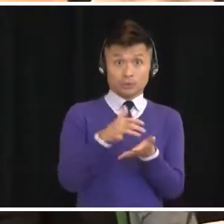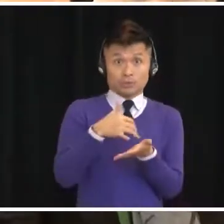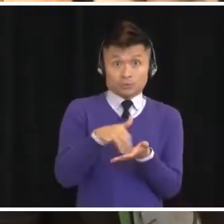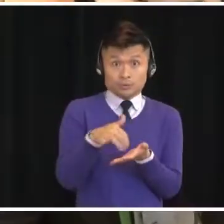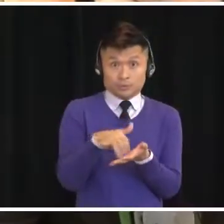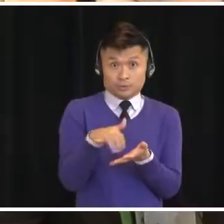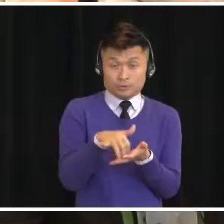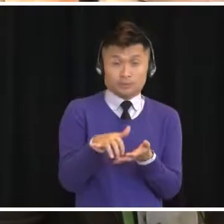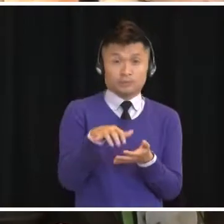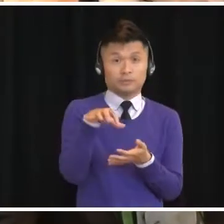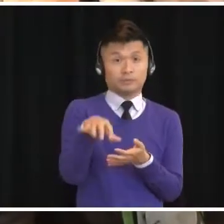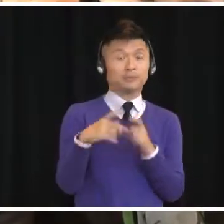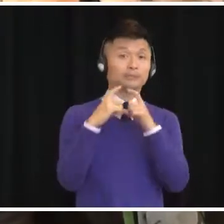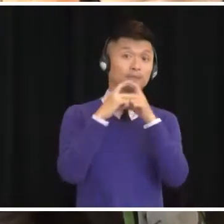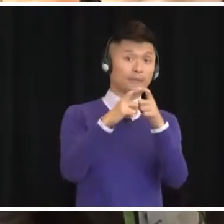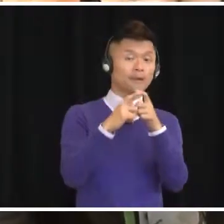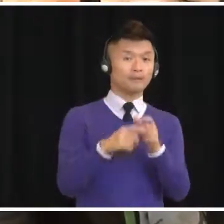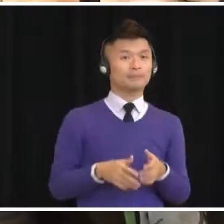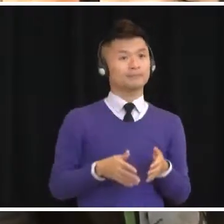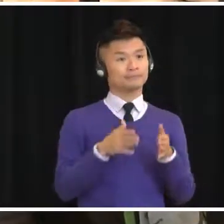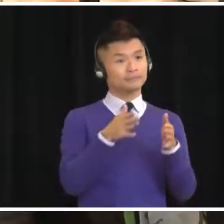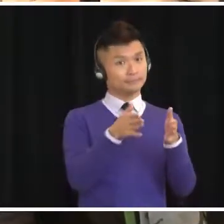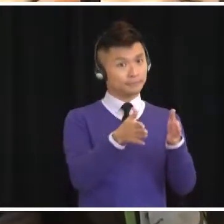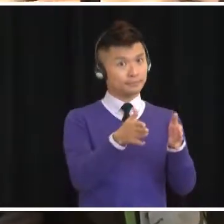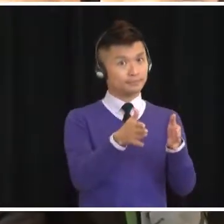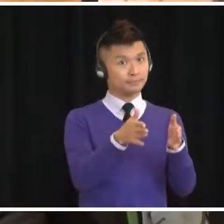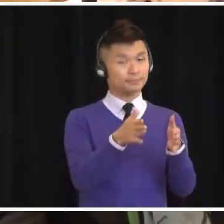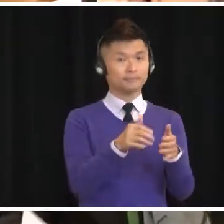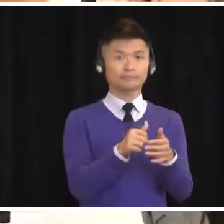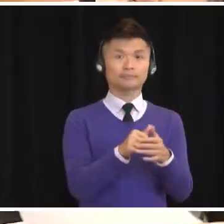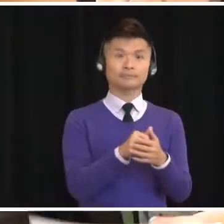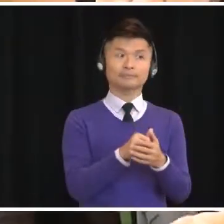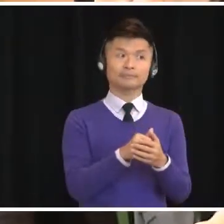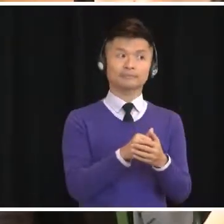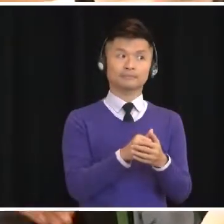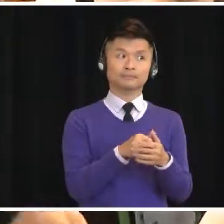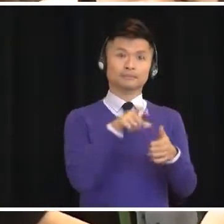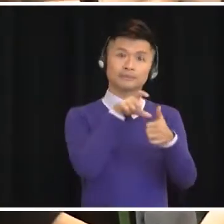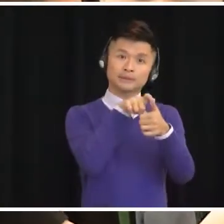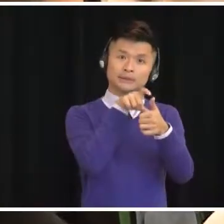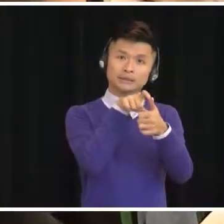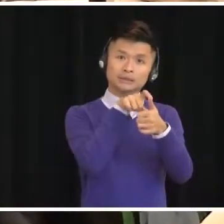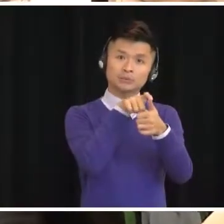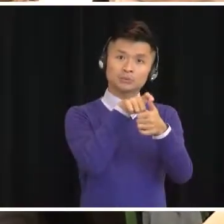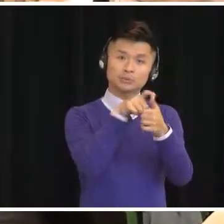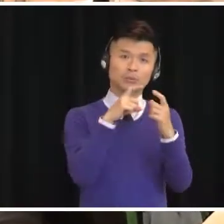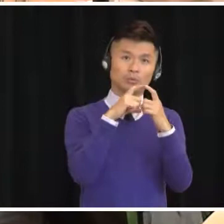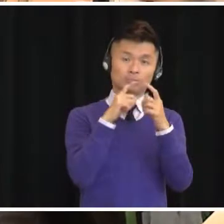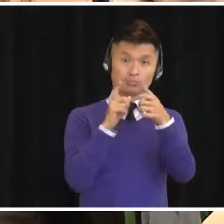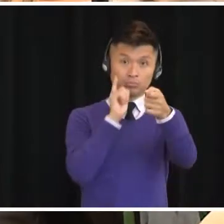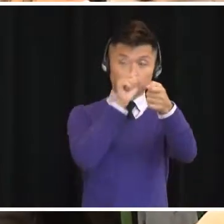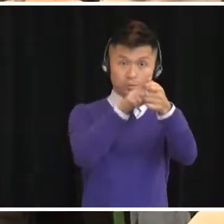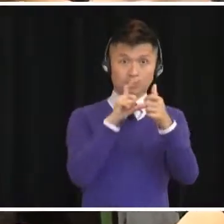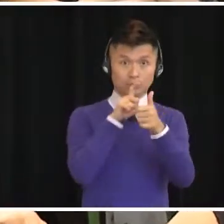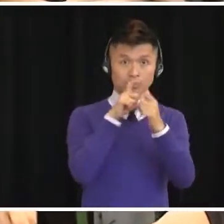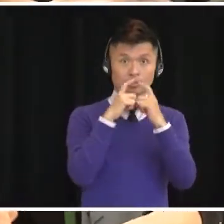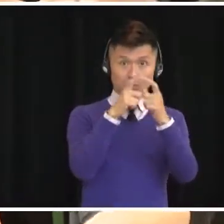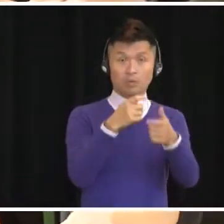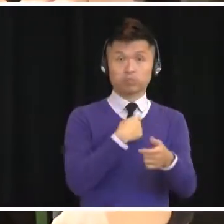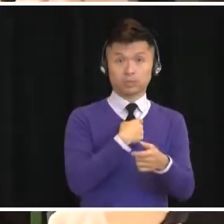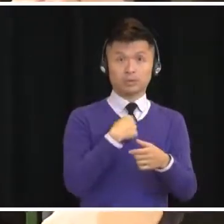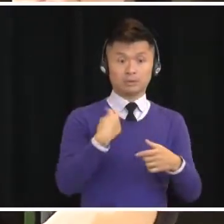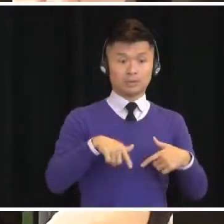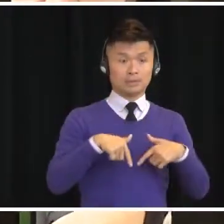So that's the answer from the Statistics Office. I think we need to design